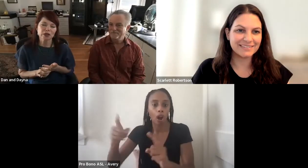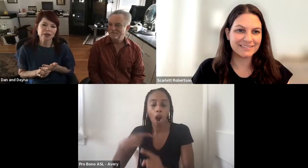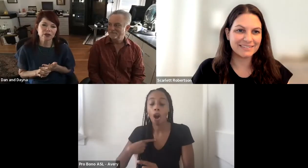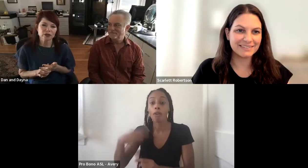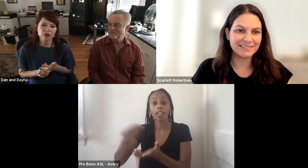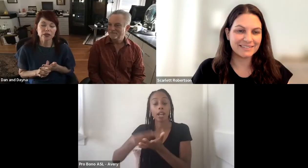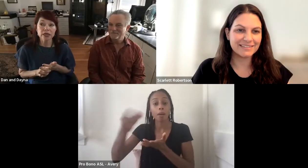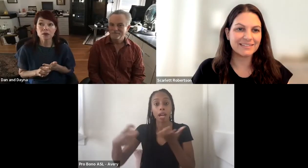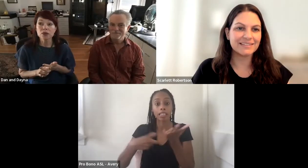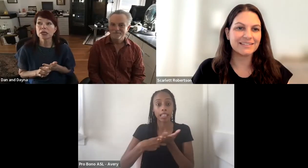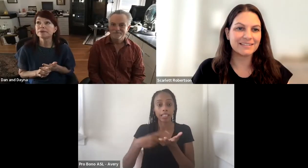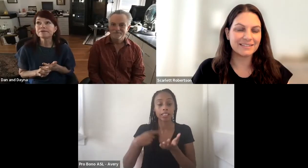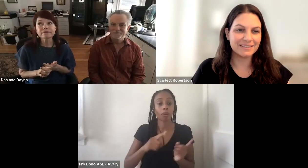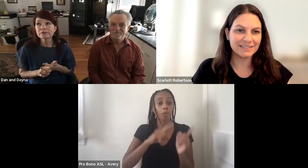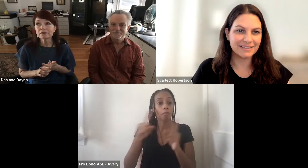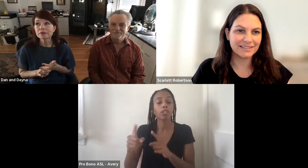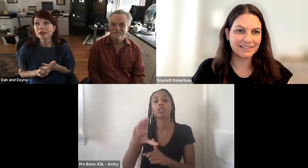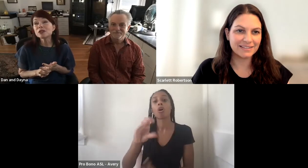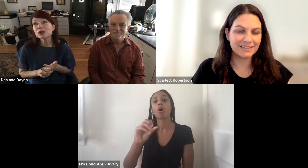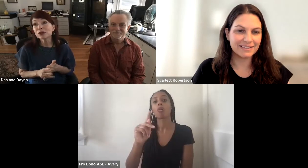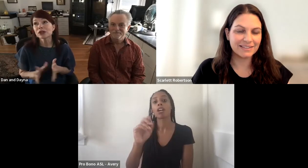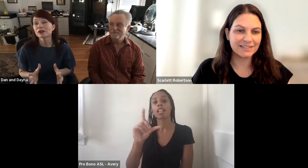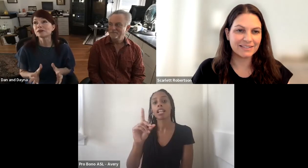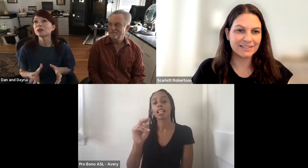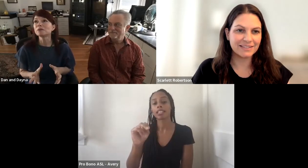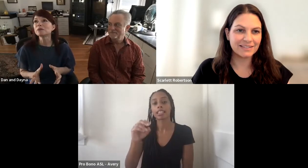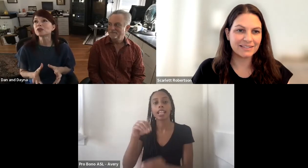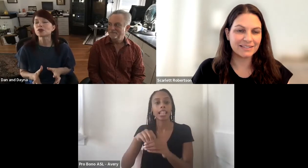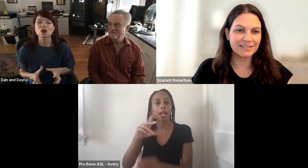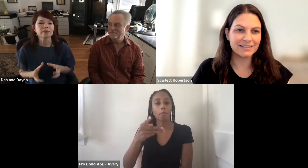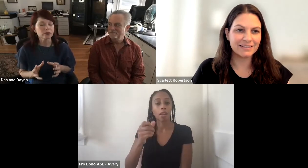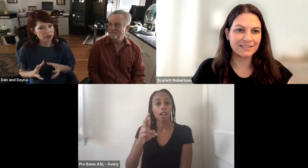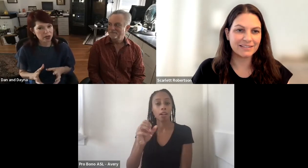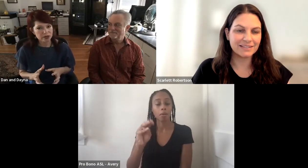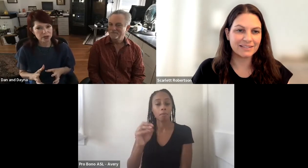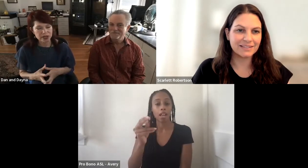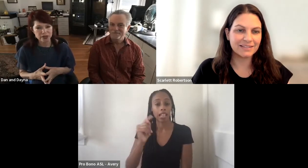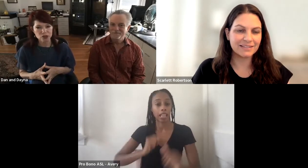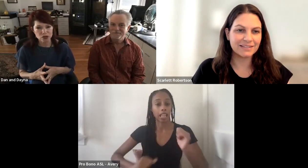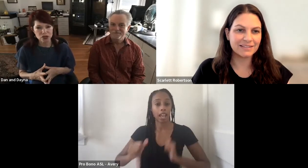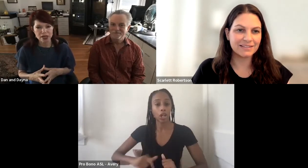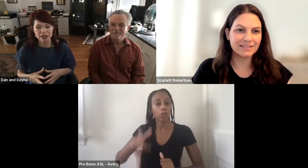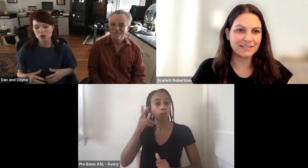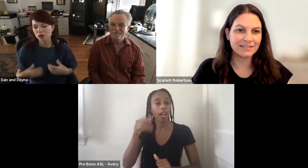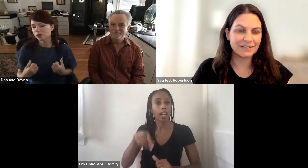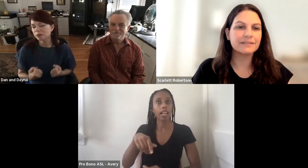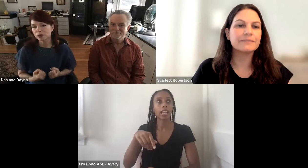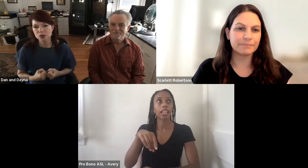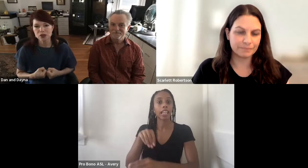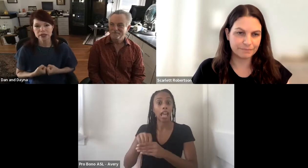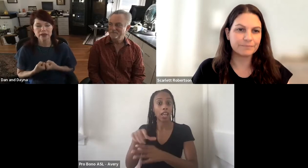to the Paramount Theater in Oakland. And you hear it in our film, people describe those concerts as church-like